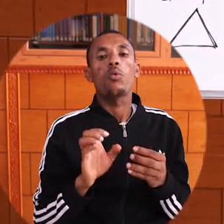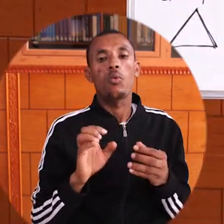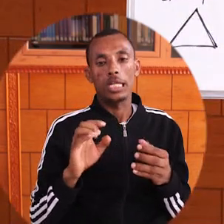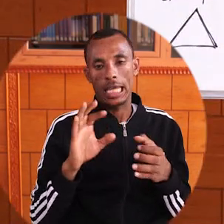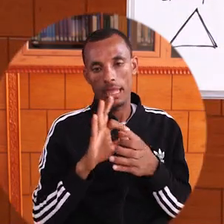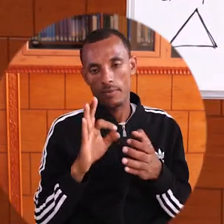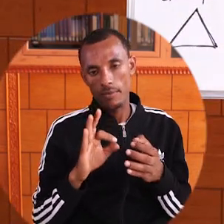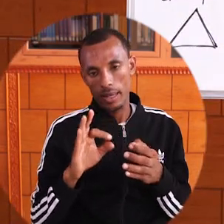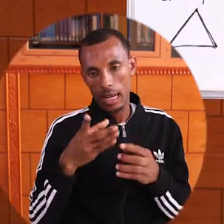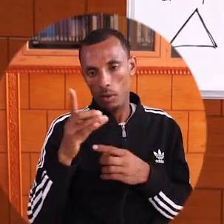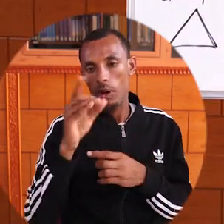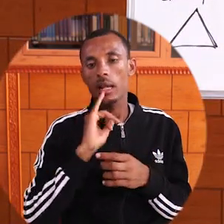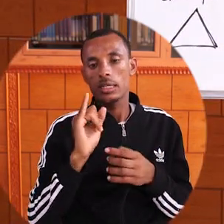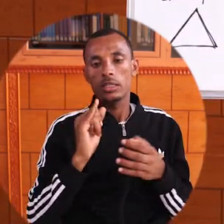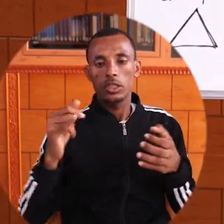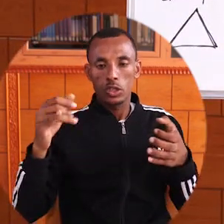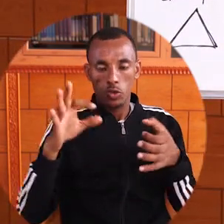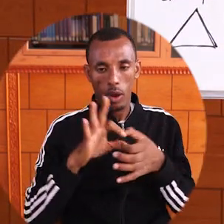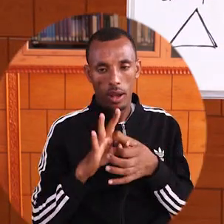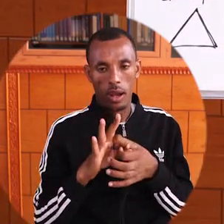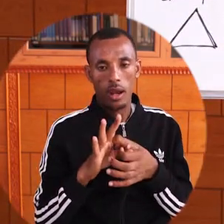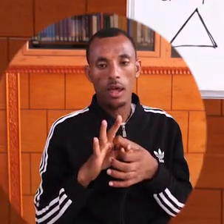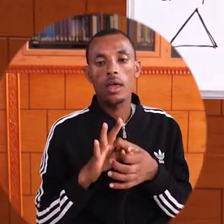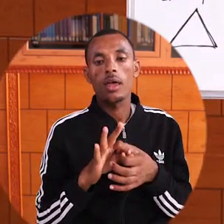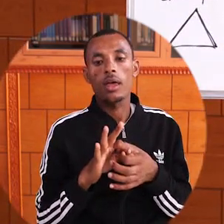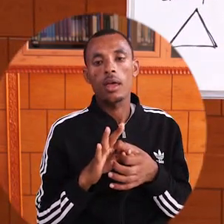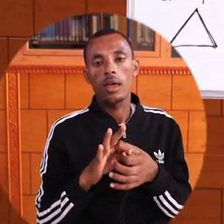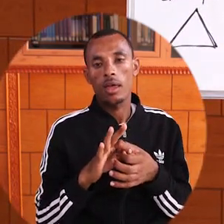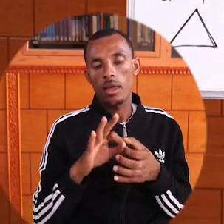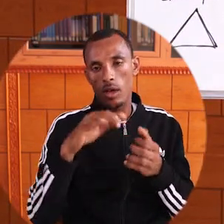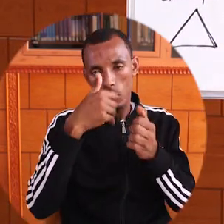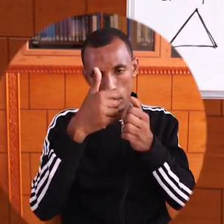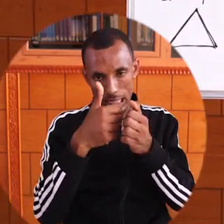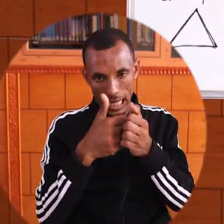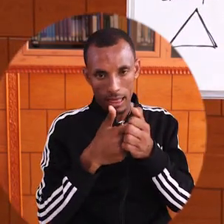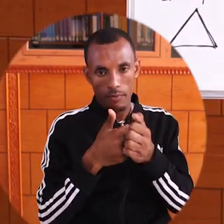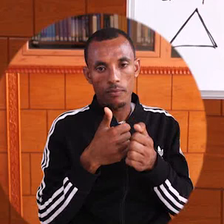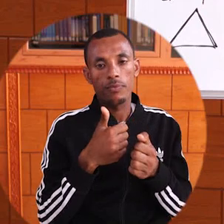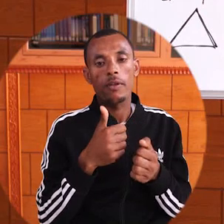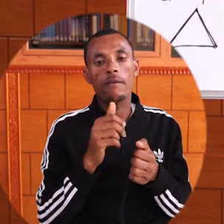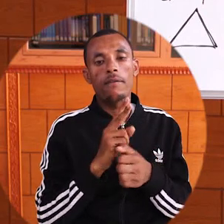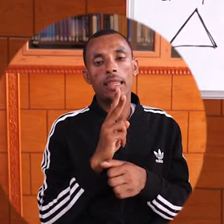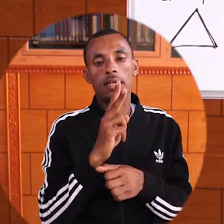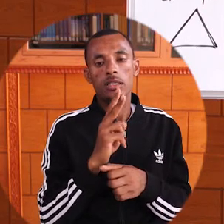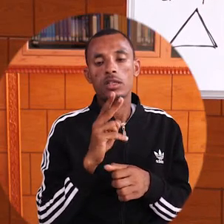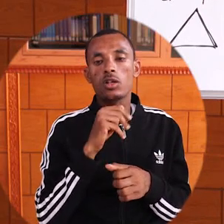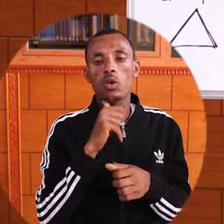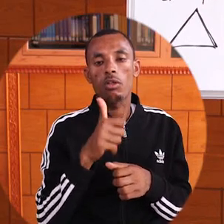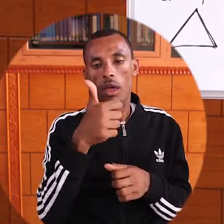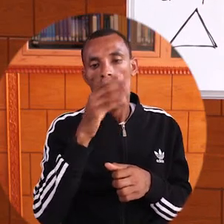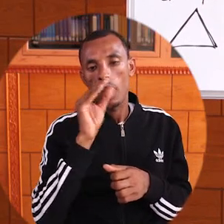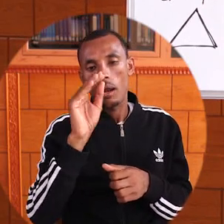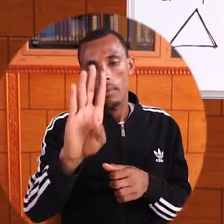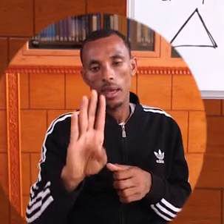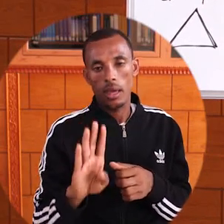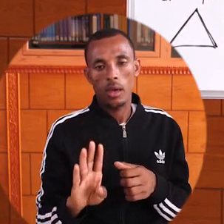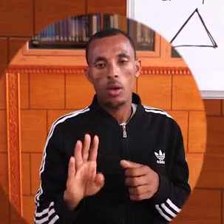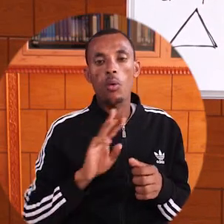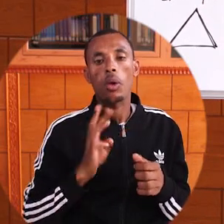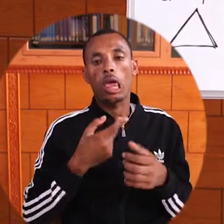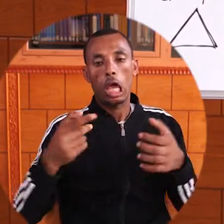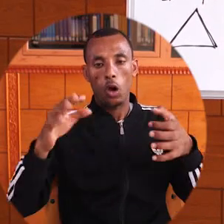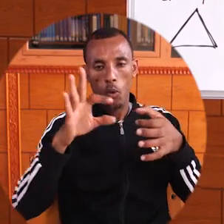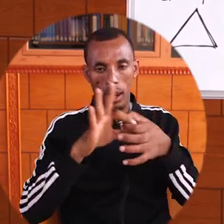But diagonal is joined, the line segment we join in a consecutive vertex, not A and B. So we